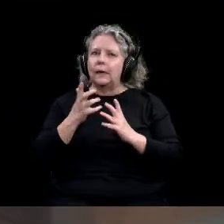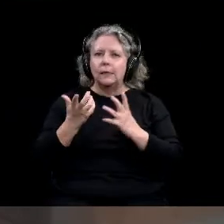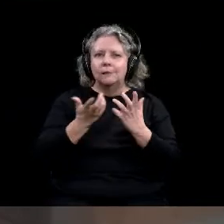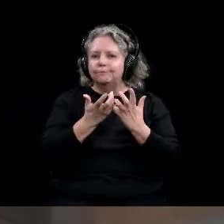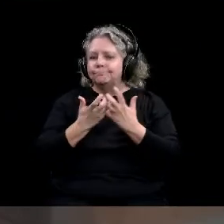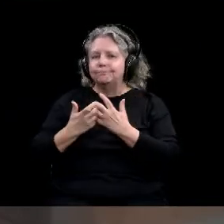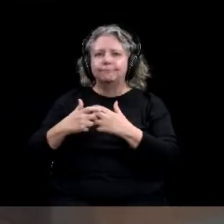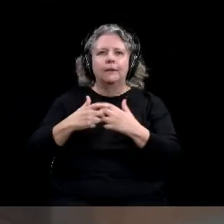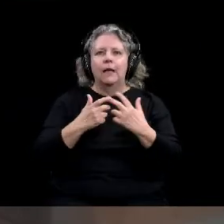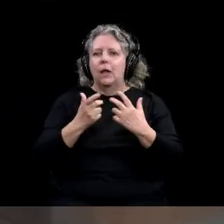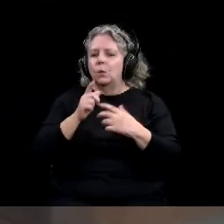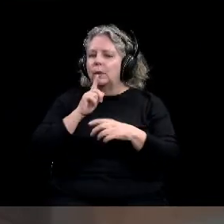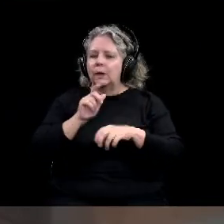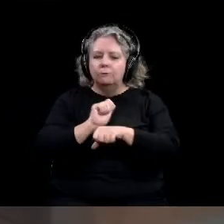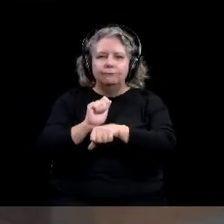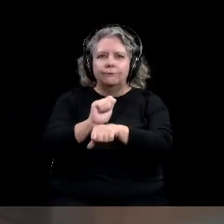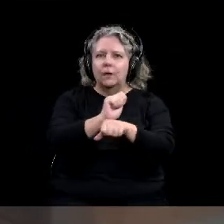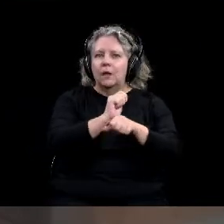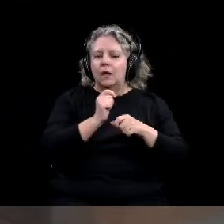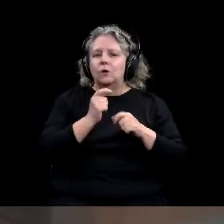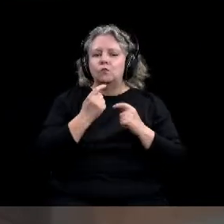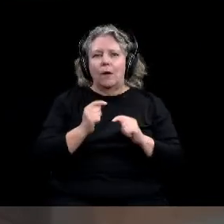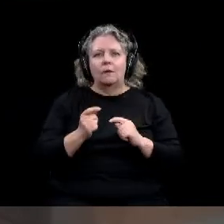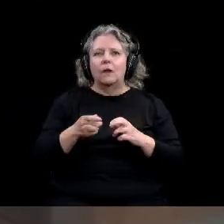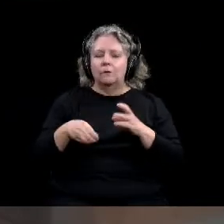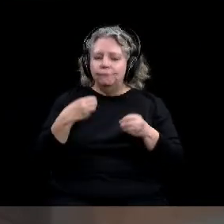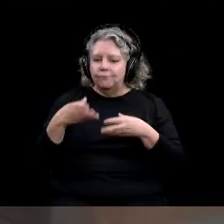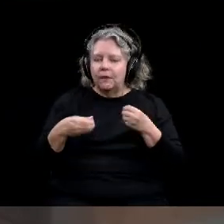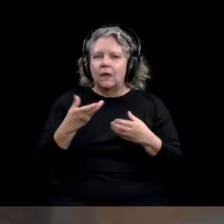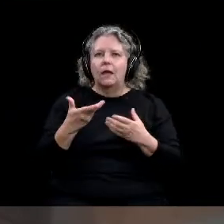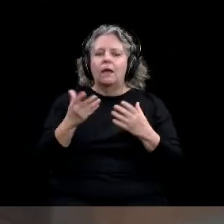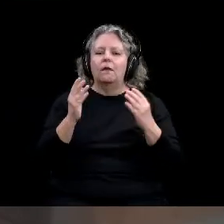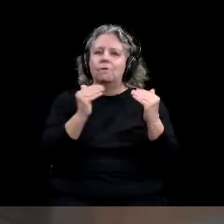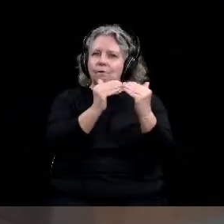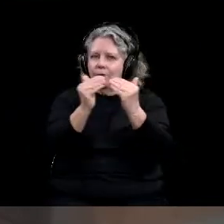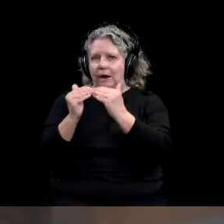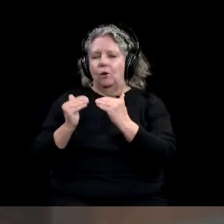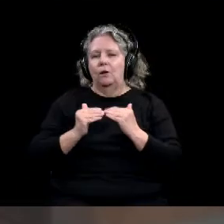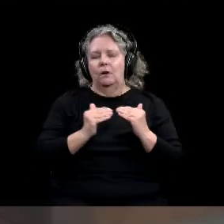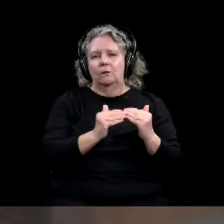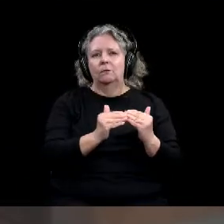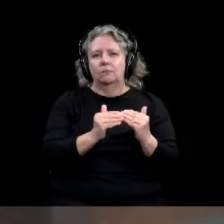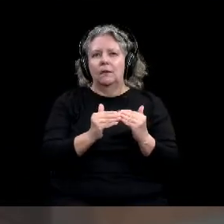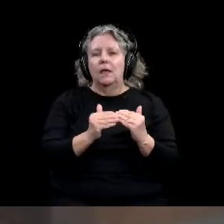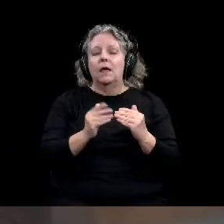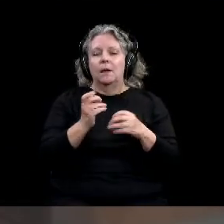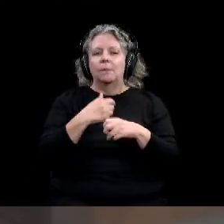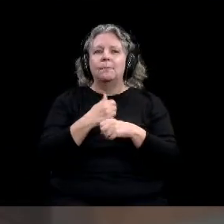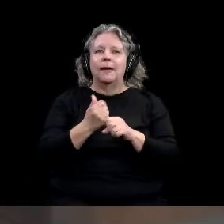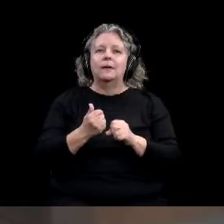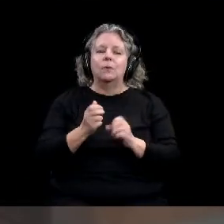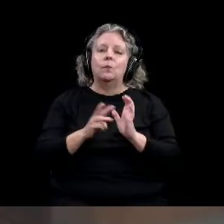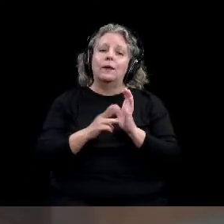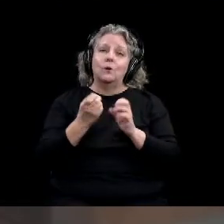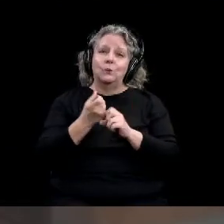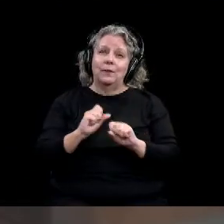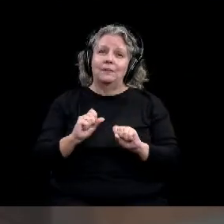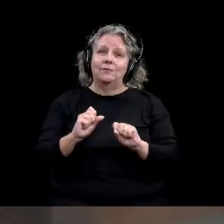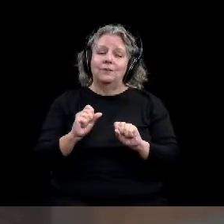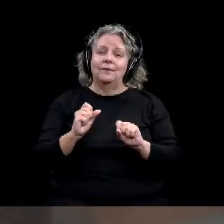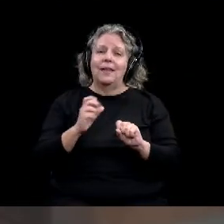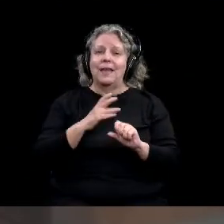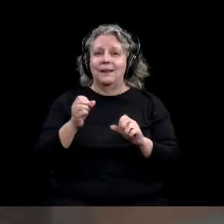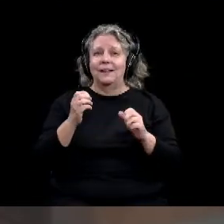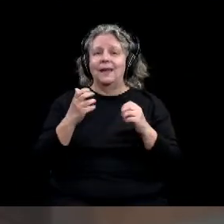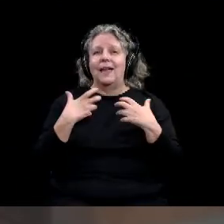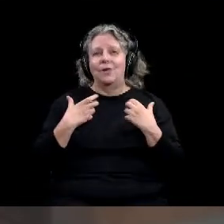hard to make Waco safe and healthy. So I appreciate that, and with that, I'll turn it over to Judge Felton. Judge Felton, let's hear